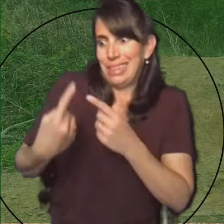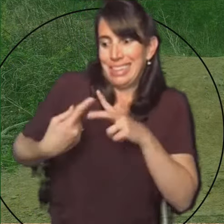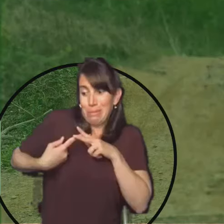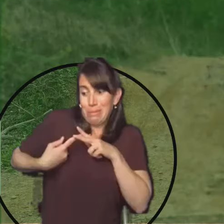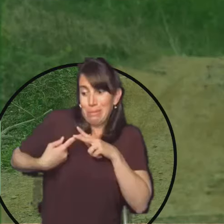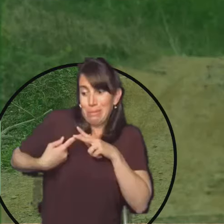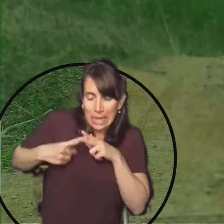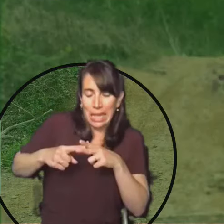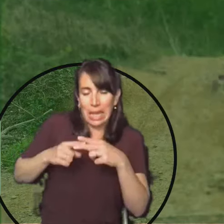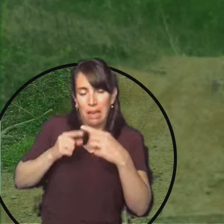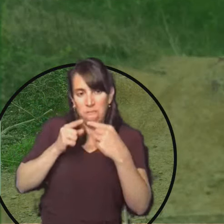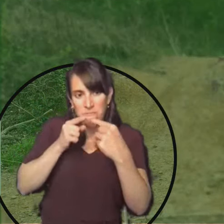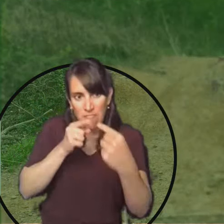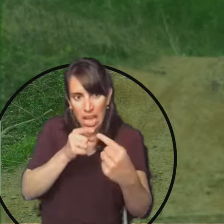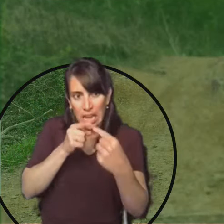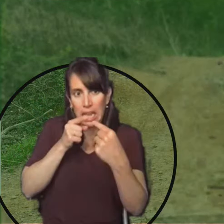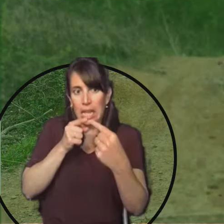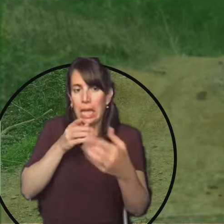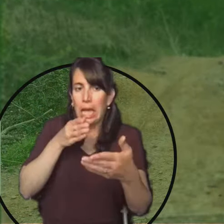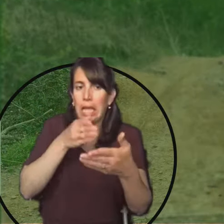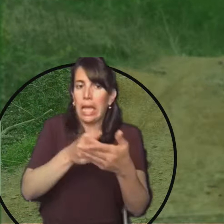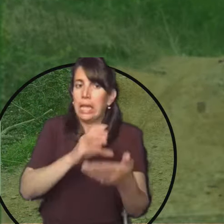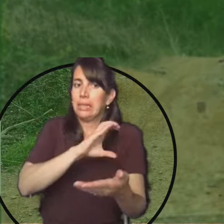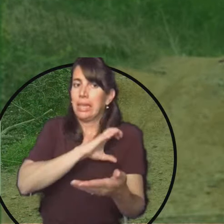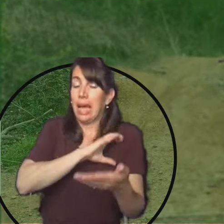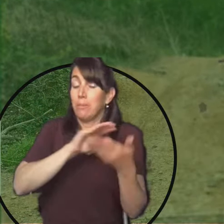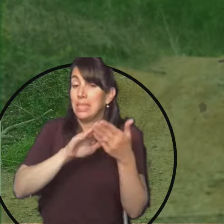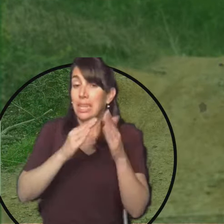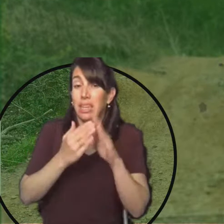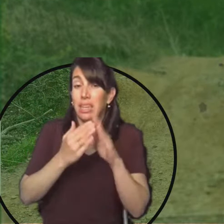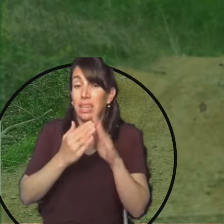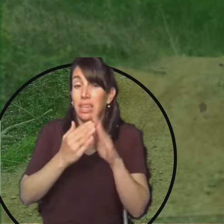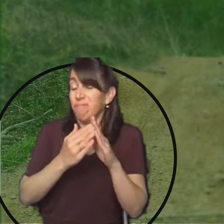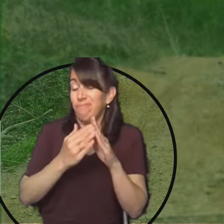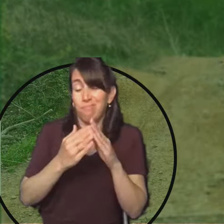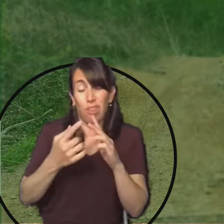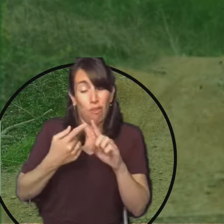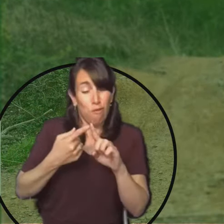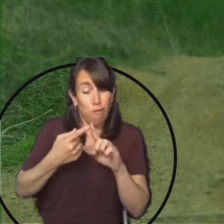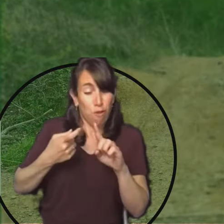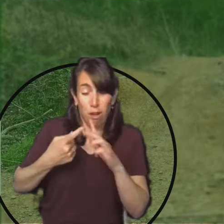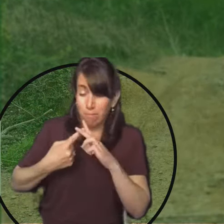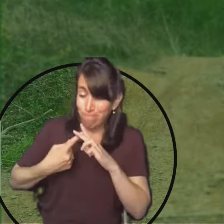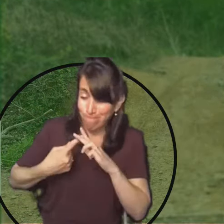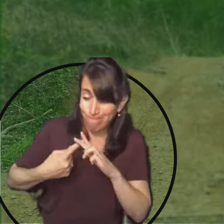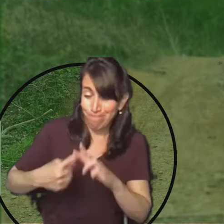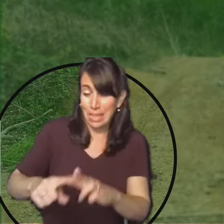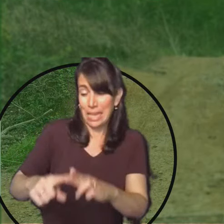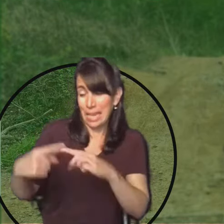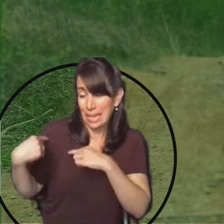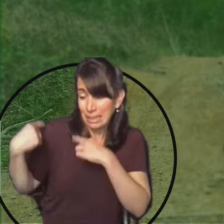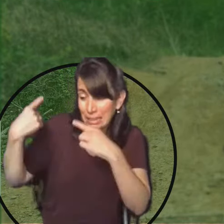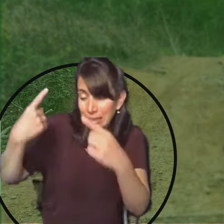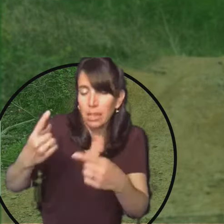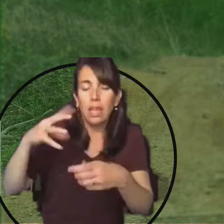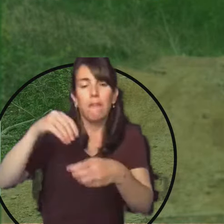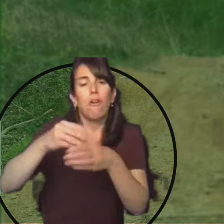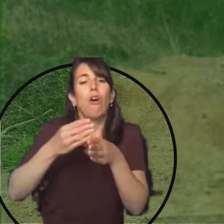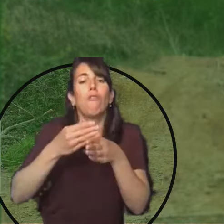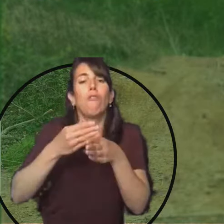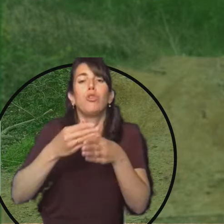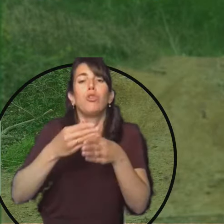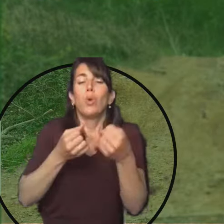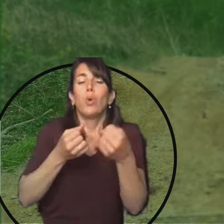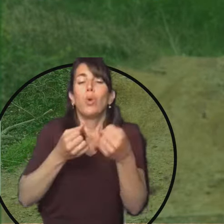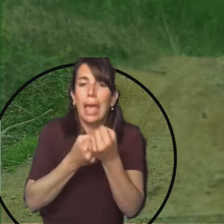been involved in some kind of mutual aid work. And they actually extended a lot of that mutual aid work when they started doing